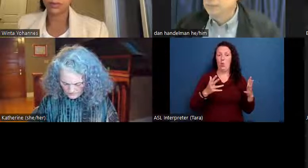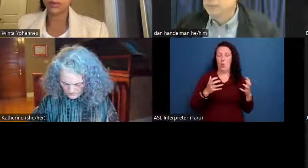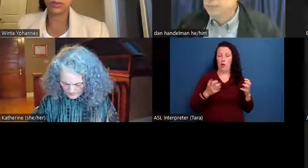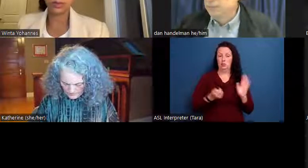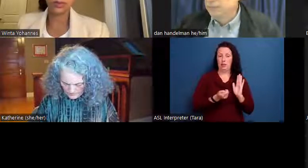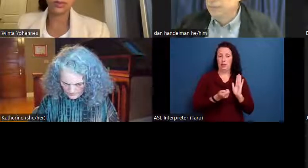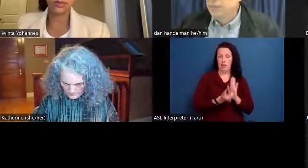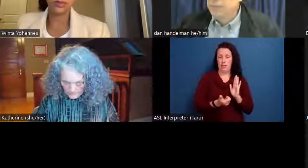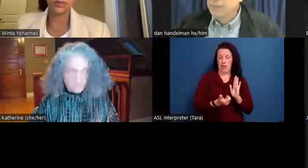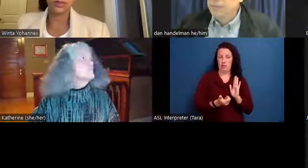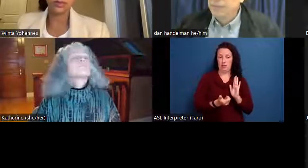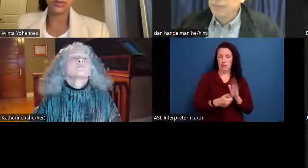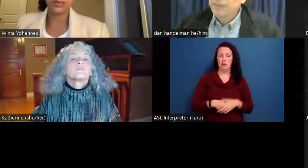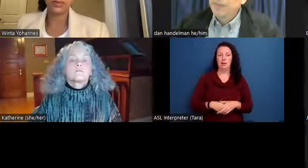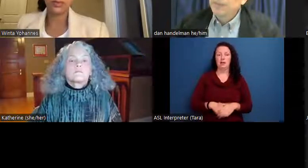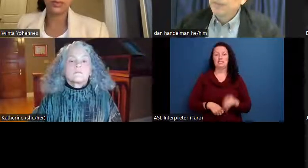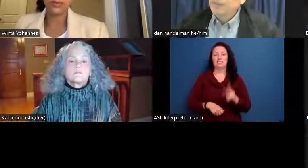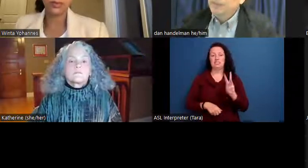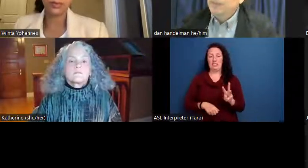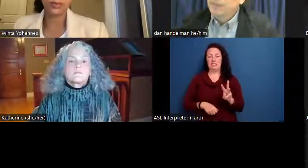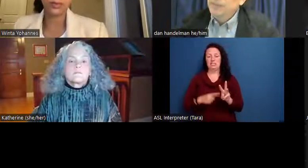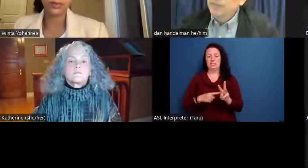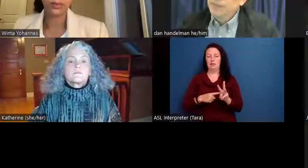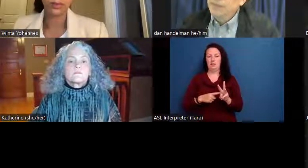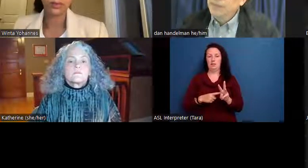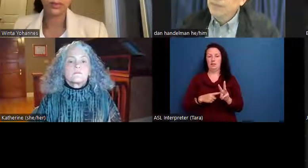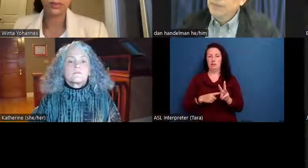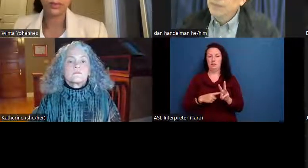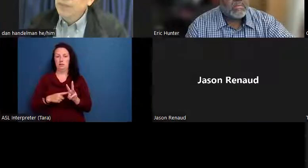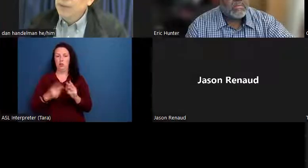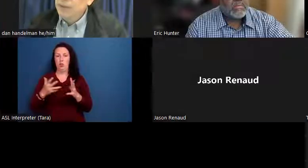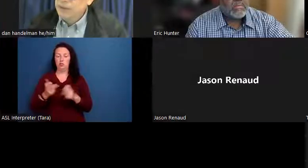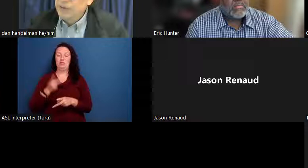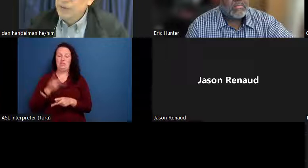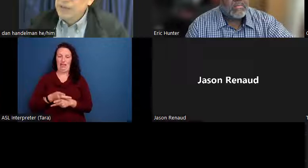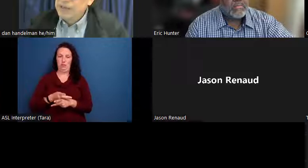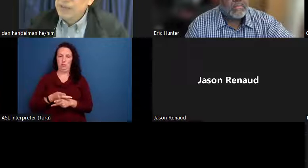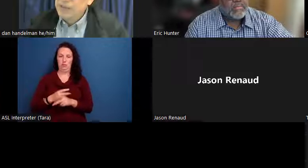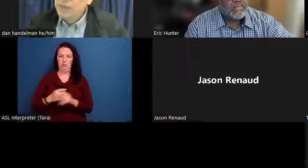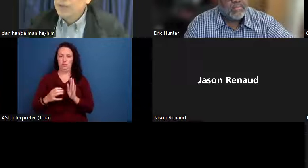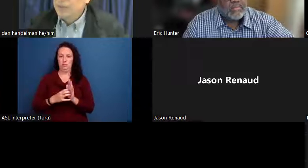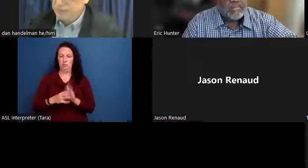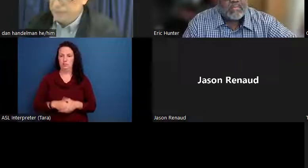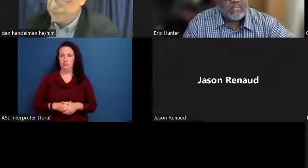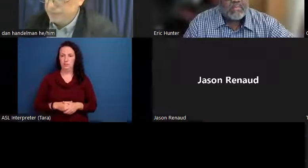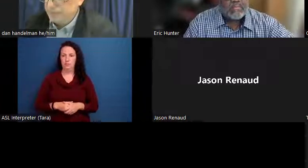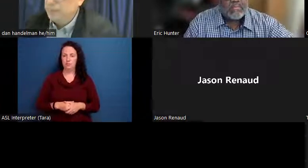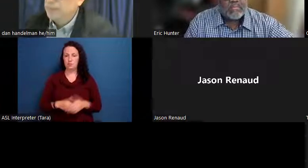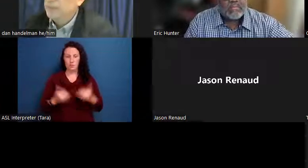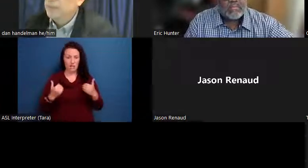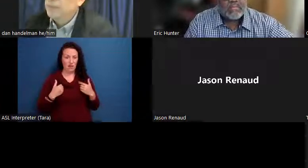language and 6 to keep the language. So is there one abstention then?